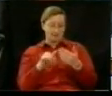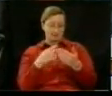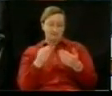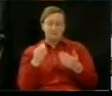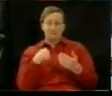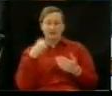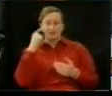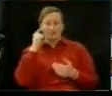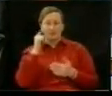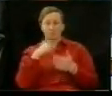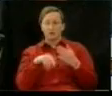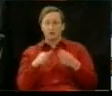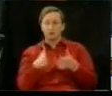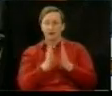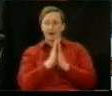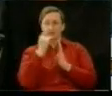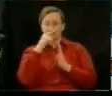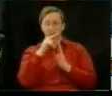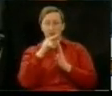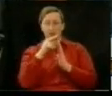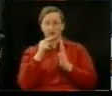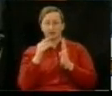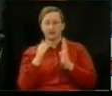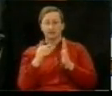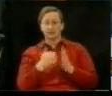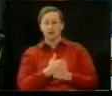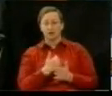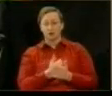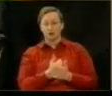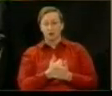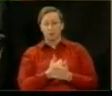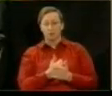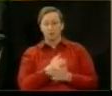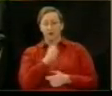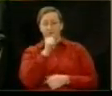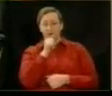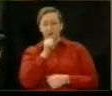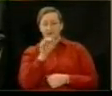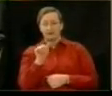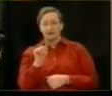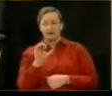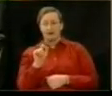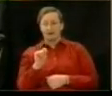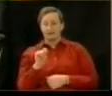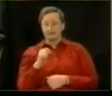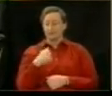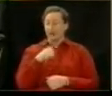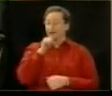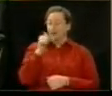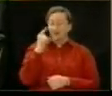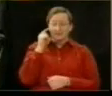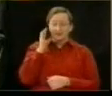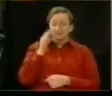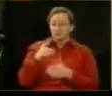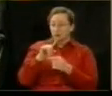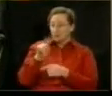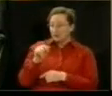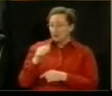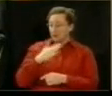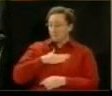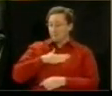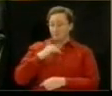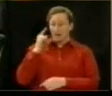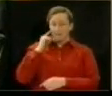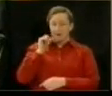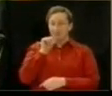think what you're asking for is a new private act. Well, I don't think there's any question about it. And Commissioner Lambert, if this passes, then in my mind there would be no